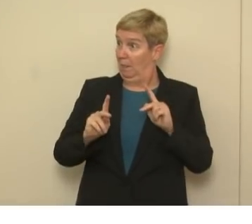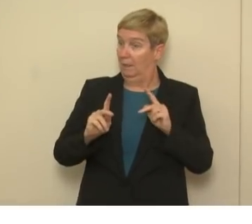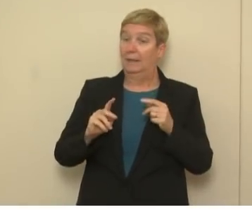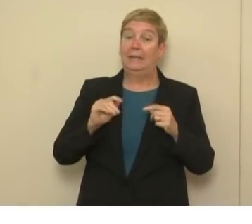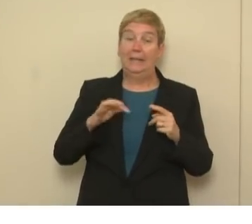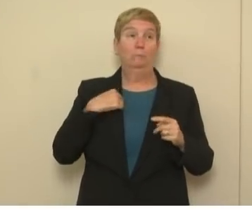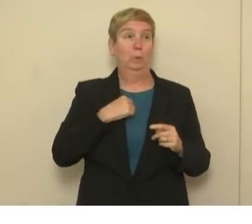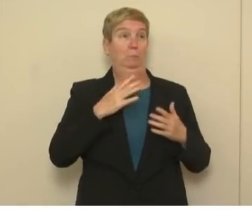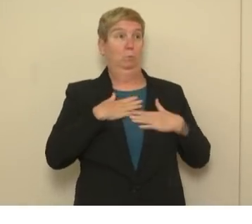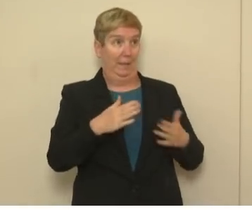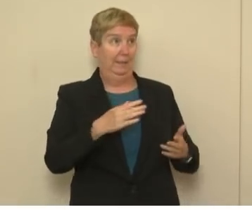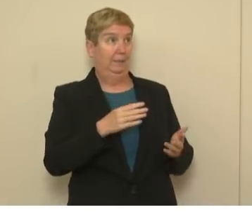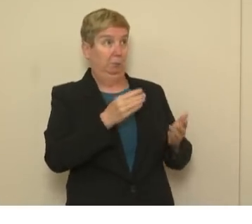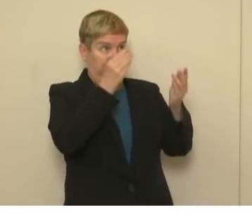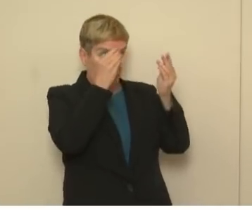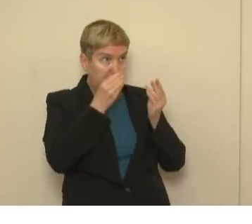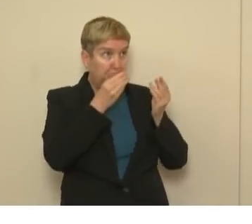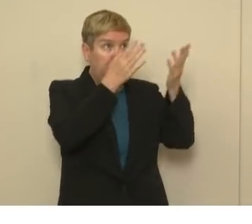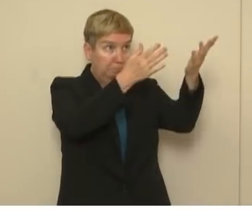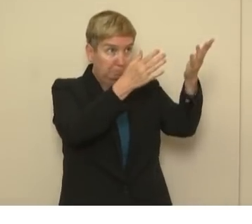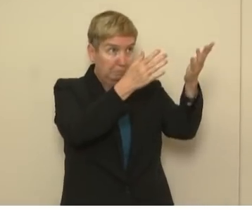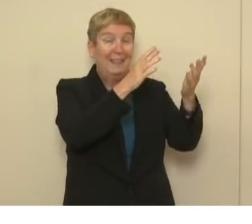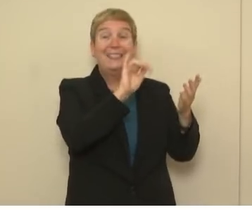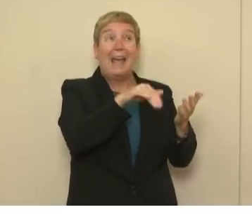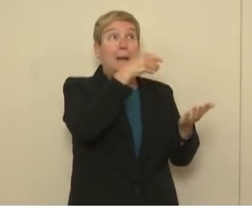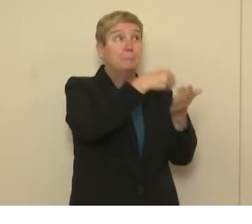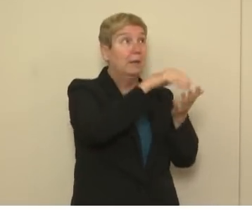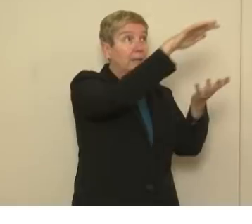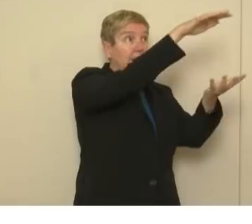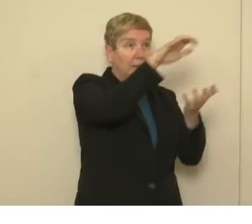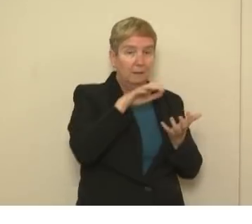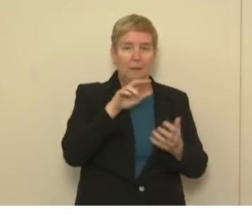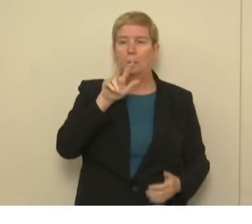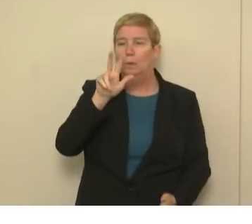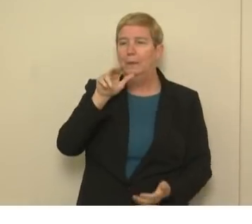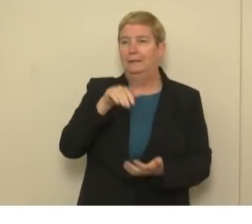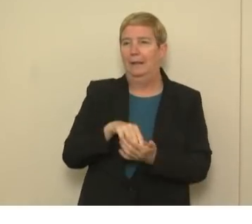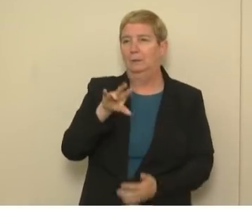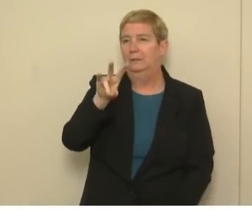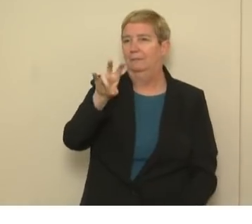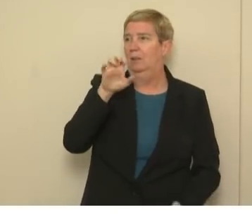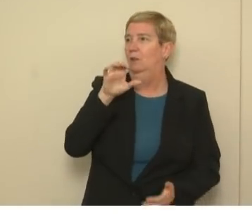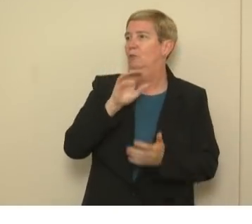equivalent of about $3,700 a year. Times 10 means